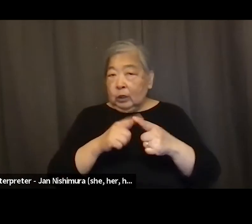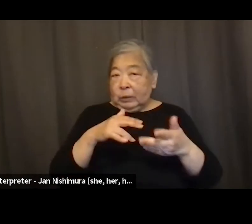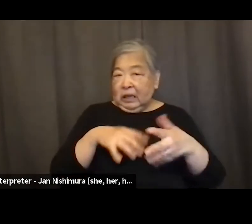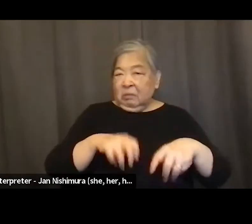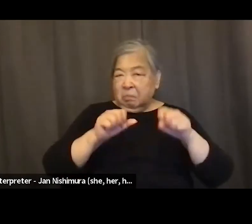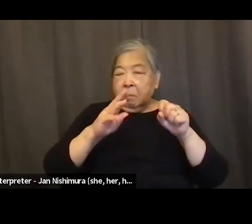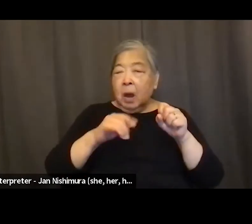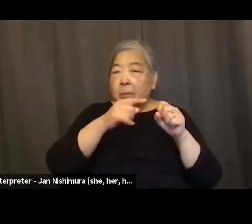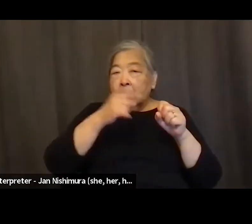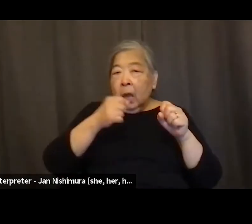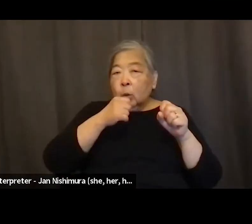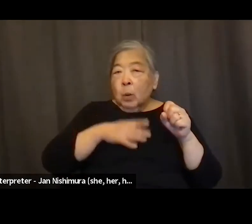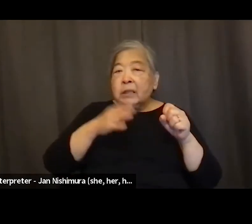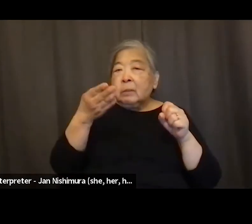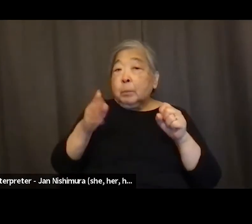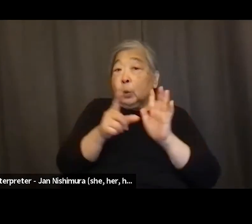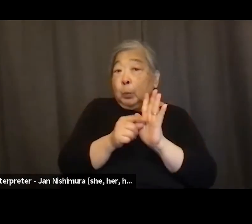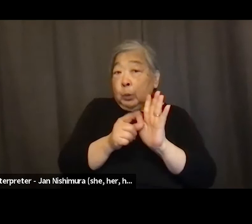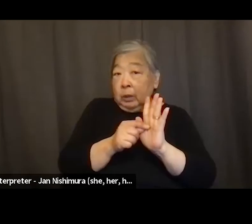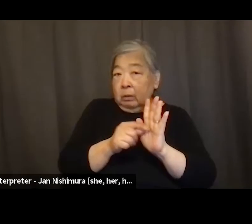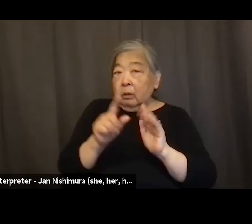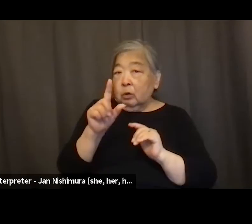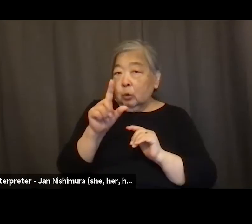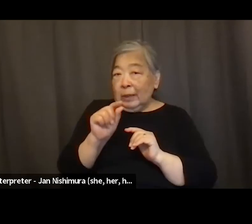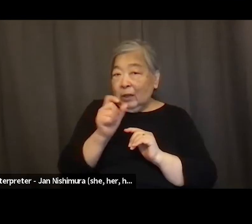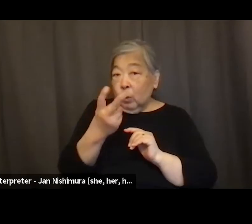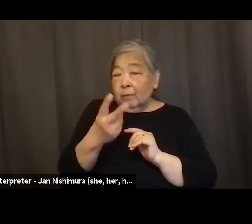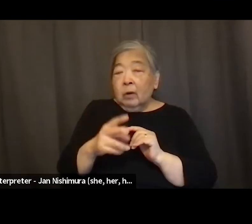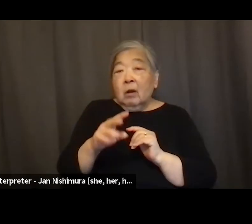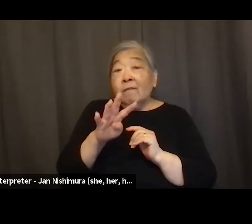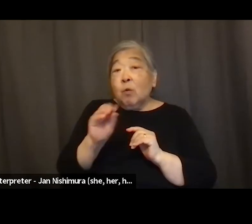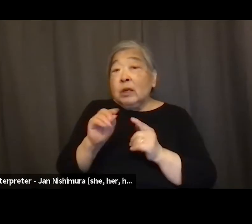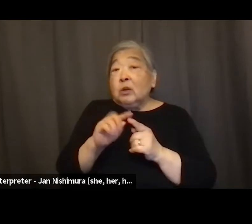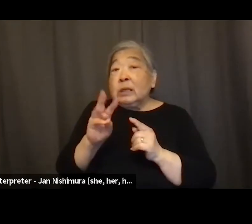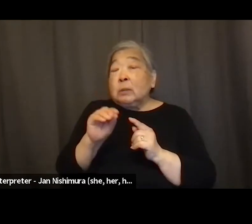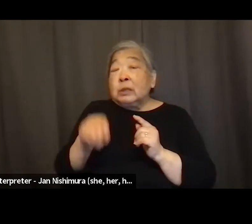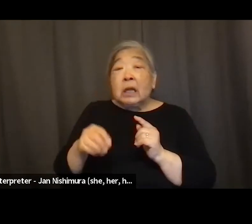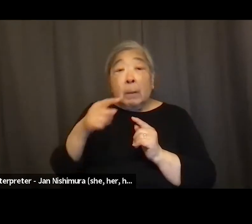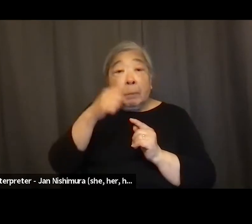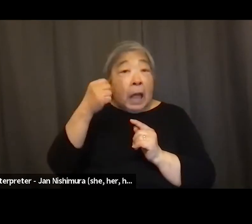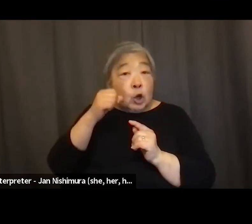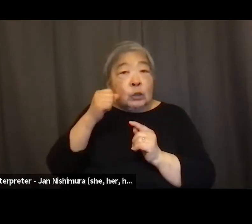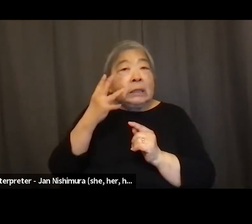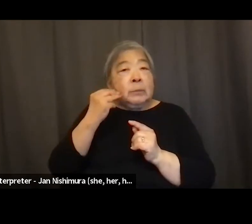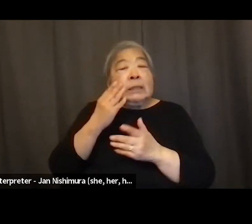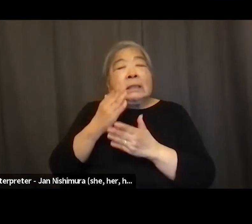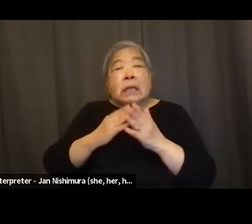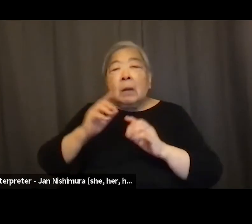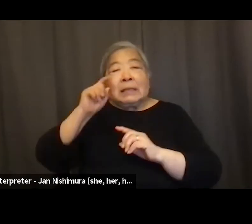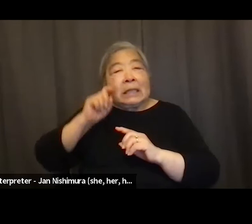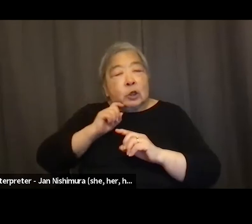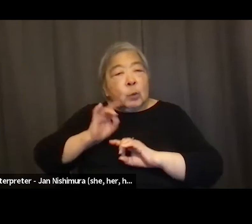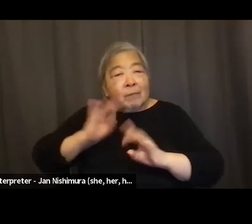Women's Blueprint in 2012, between 40 and 60% of Black girls experience some form of sexual violence before